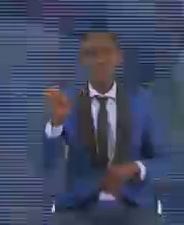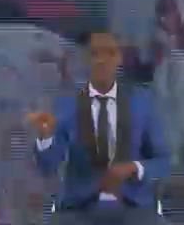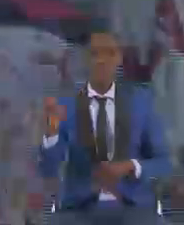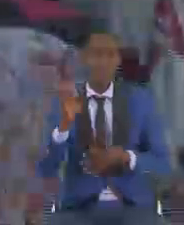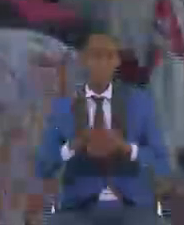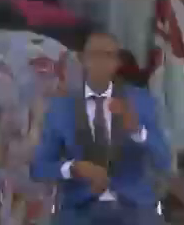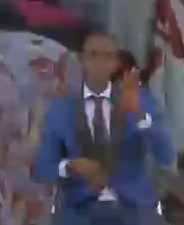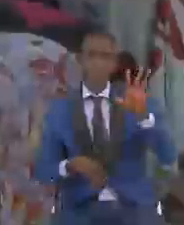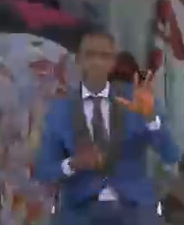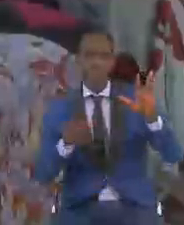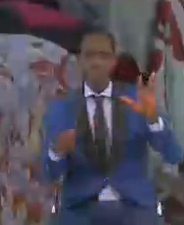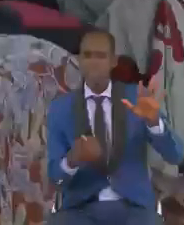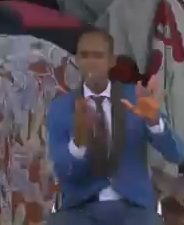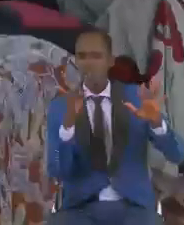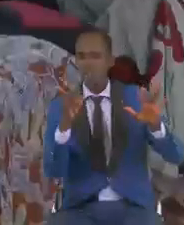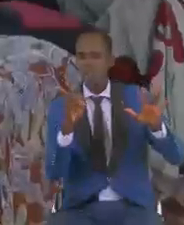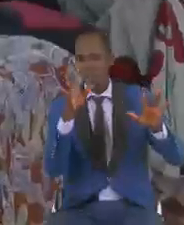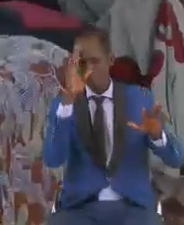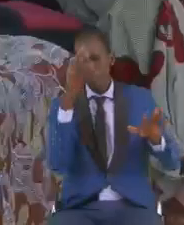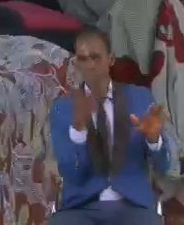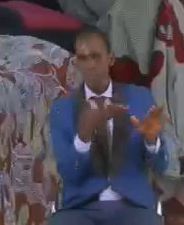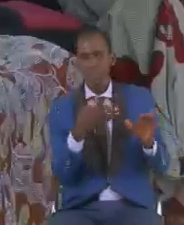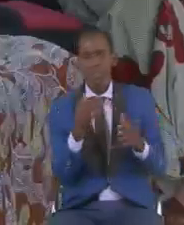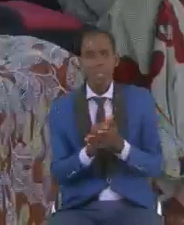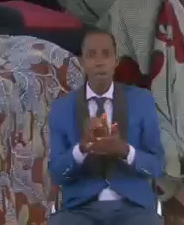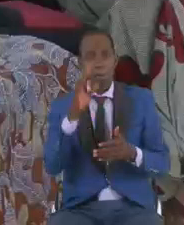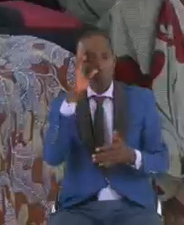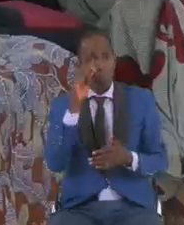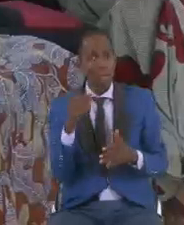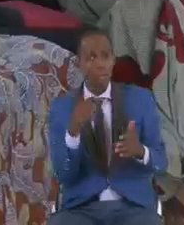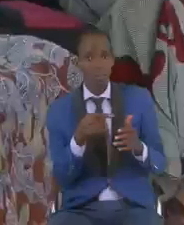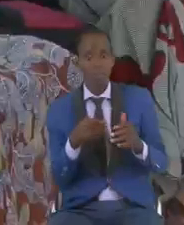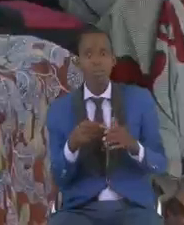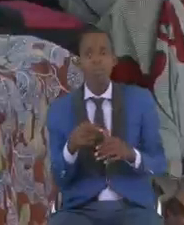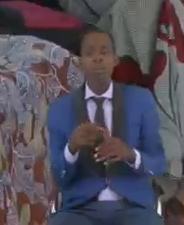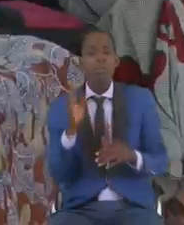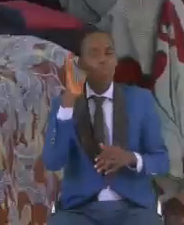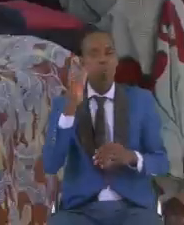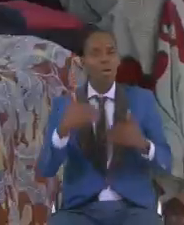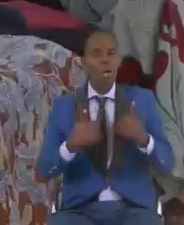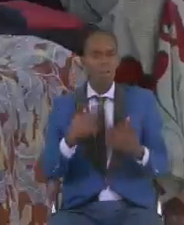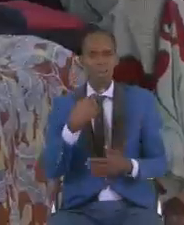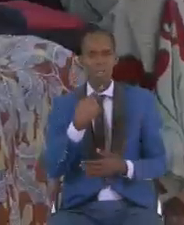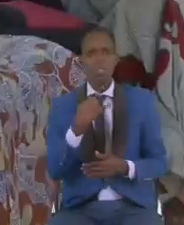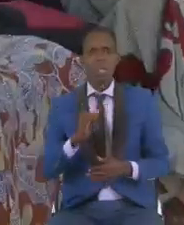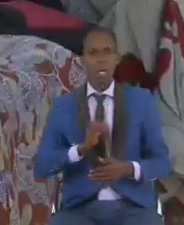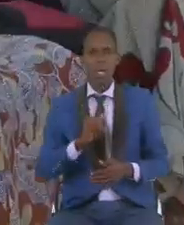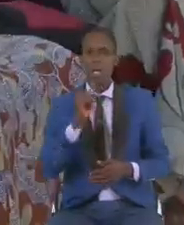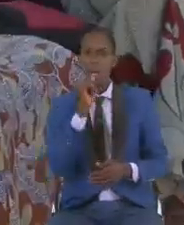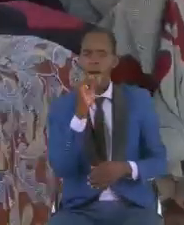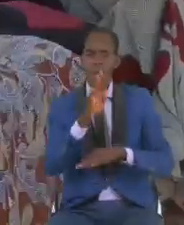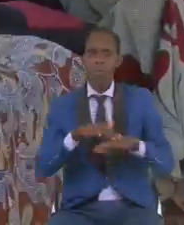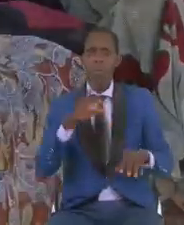man there. The man is Cyrus, and that Cyrus could have said, I am appointed.